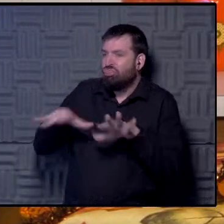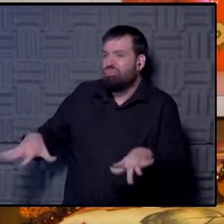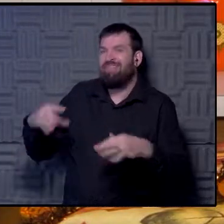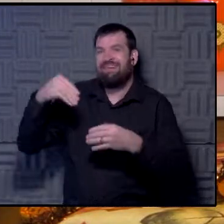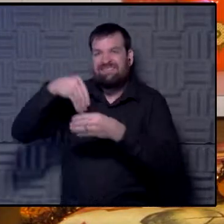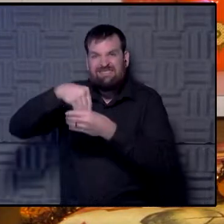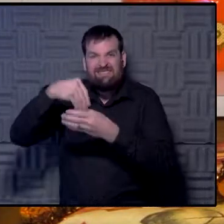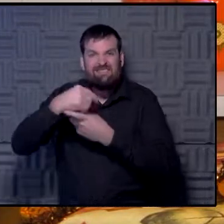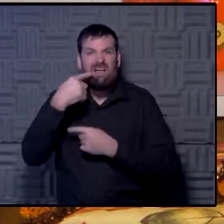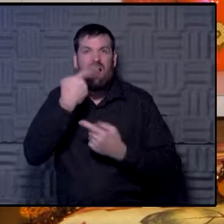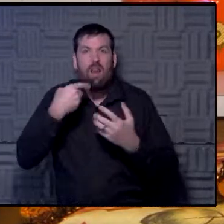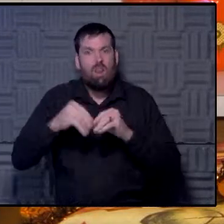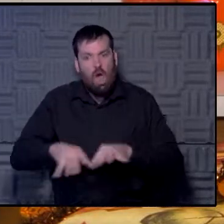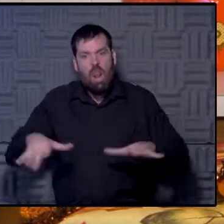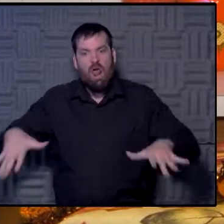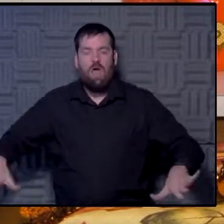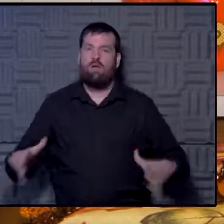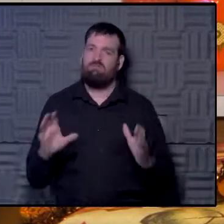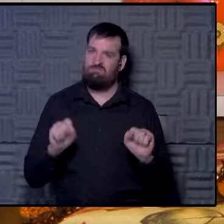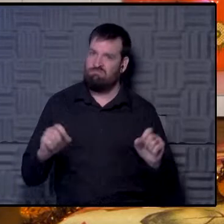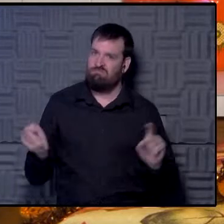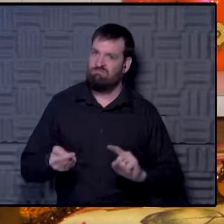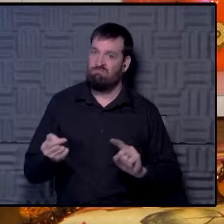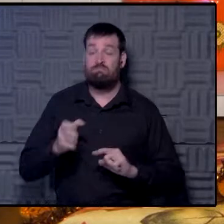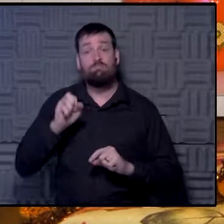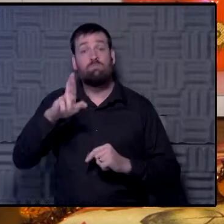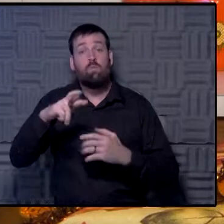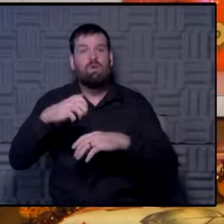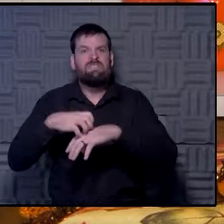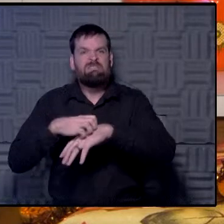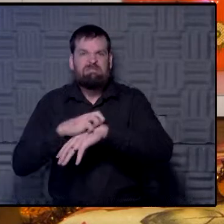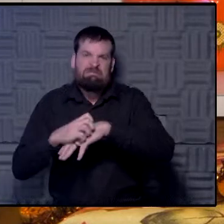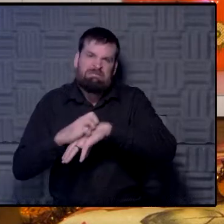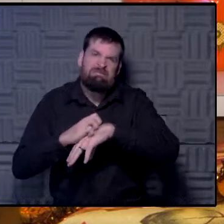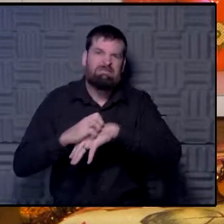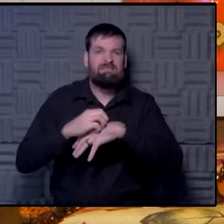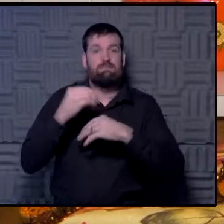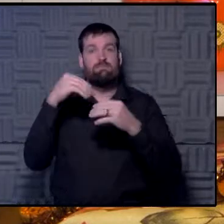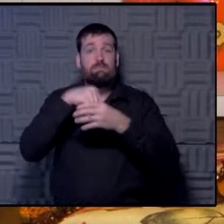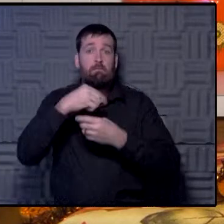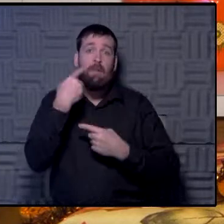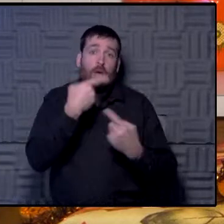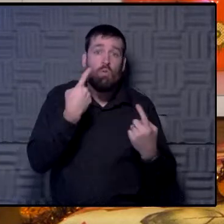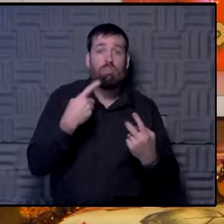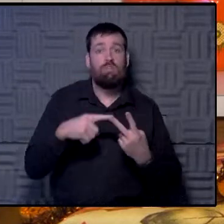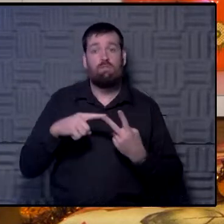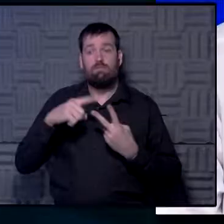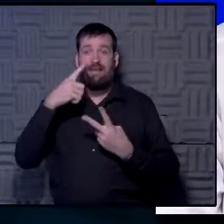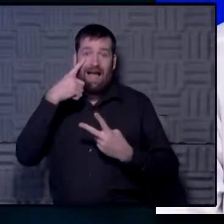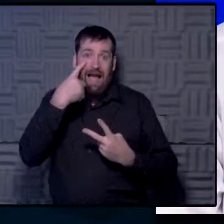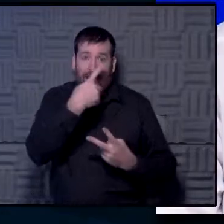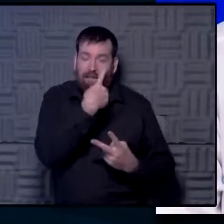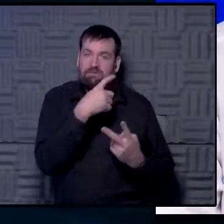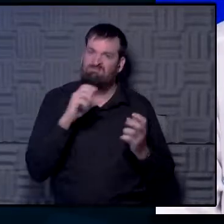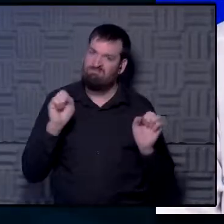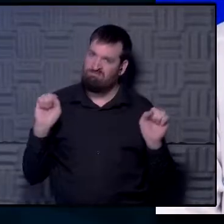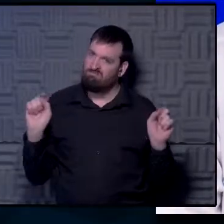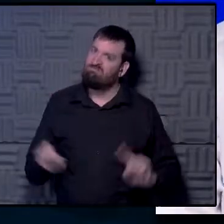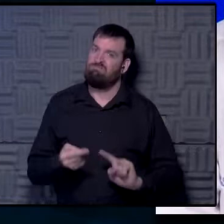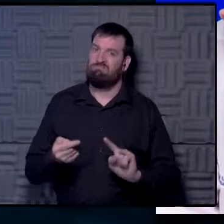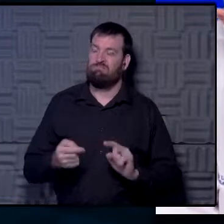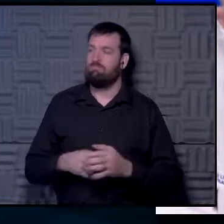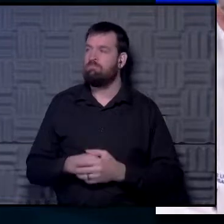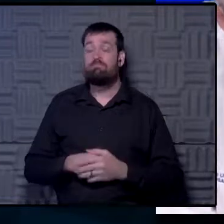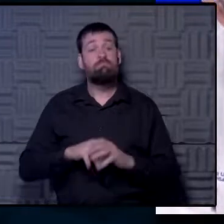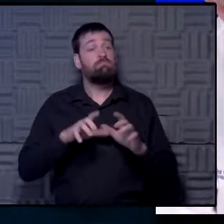inside all over the place. Or it could cause irritation if you get it in your mouth or in your eyes.